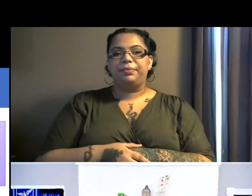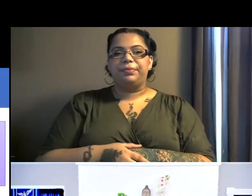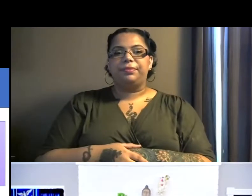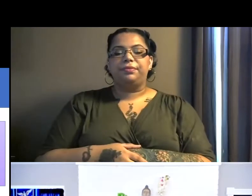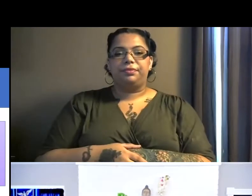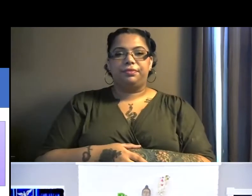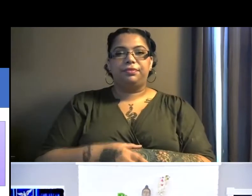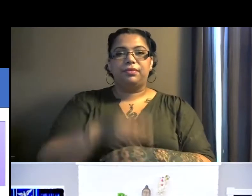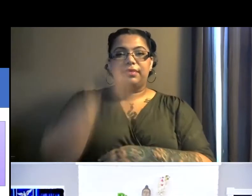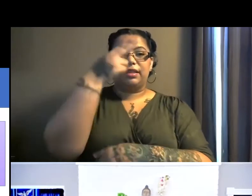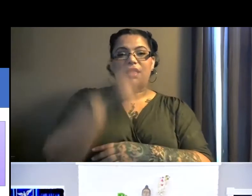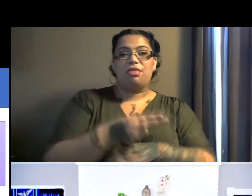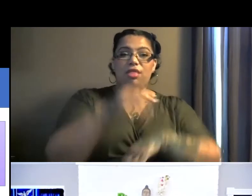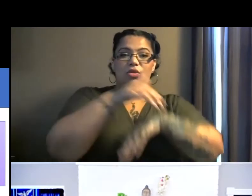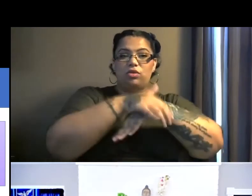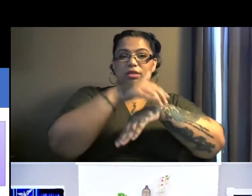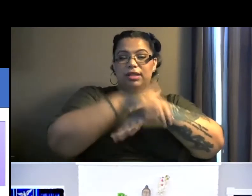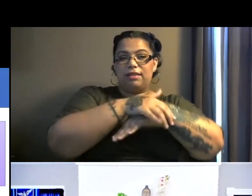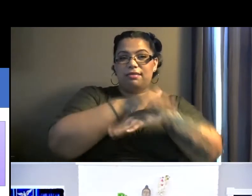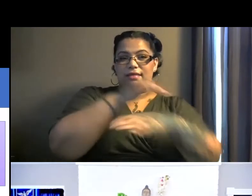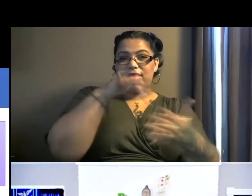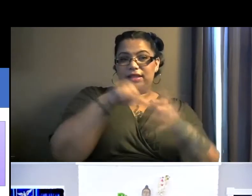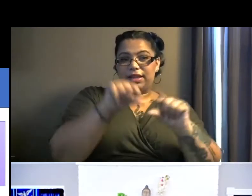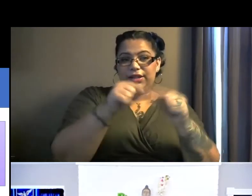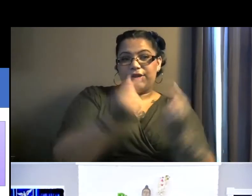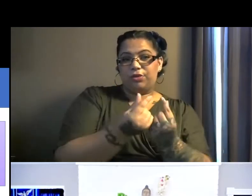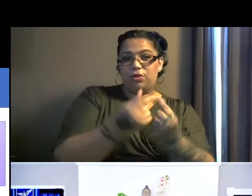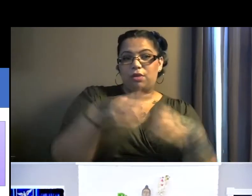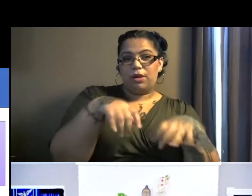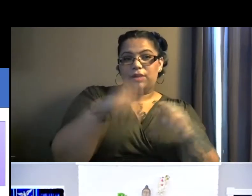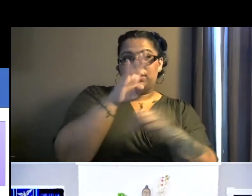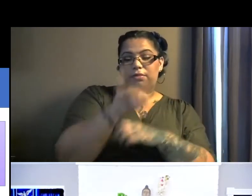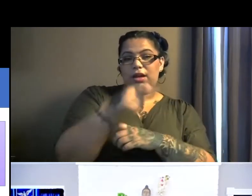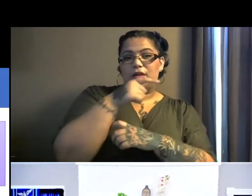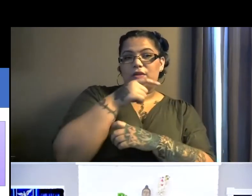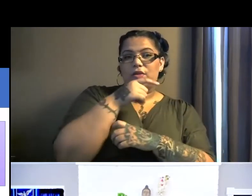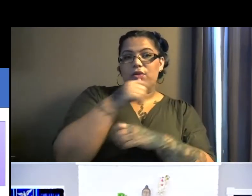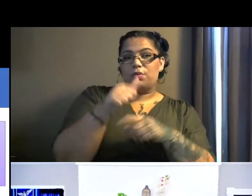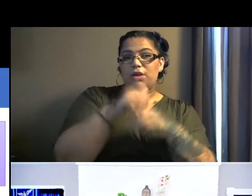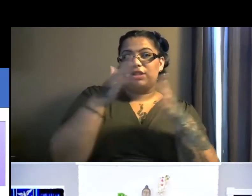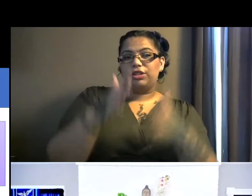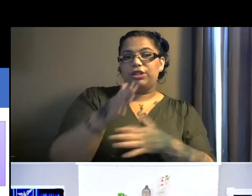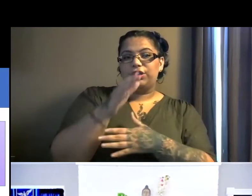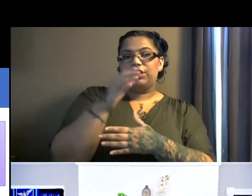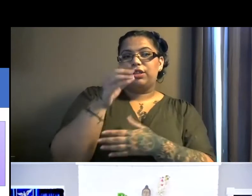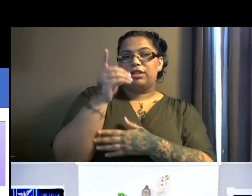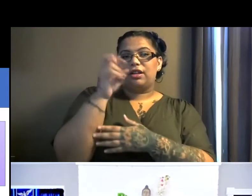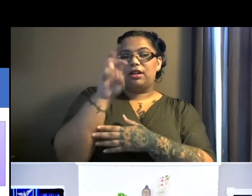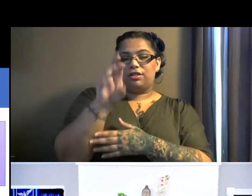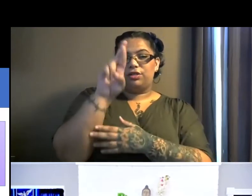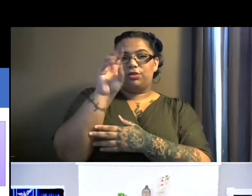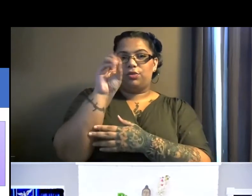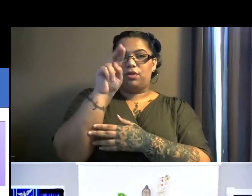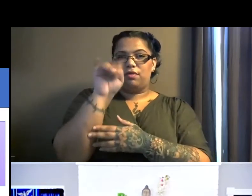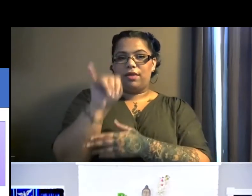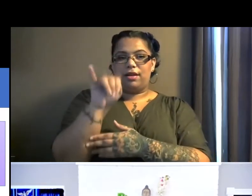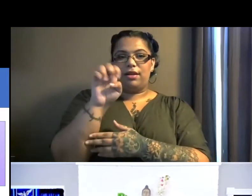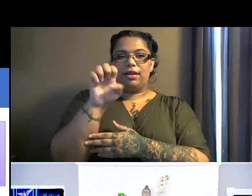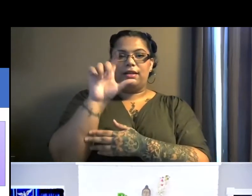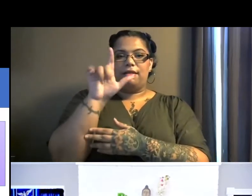And the Thursday night study group facilitated by practitioner Dr. Ronnie Ellington.